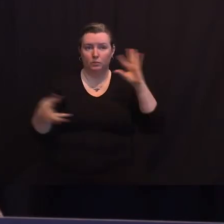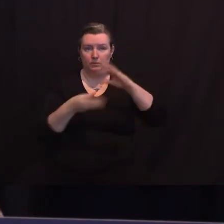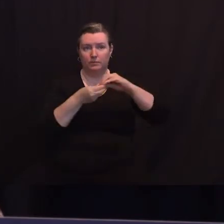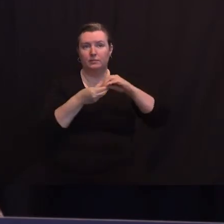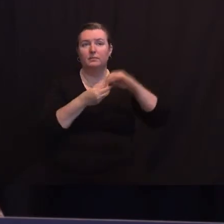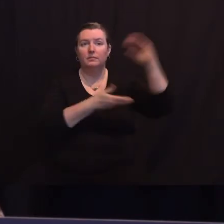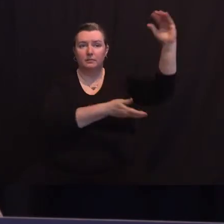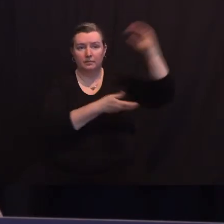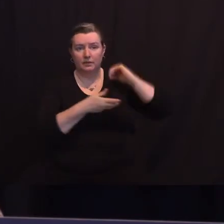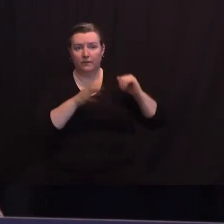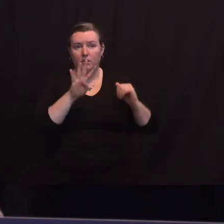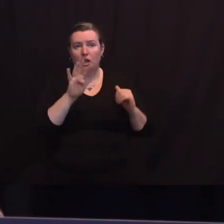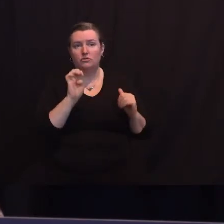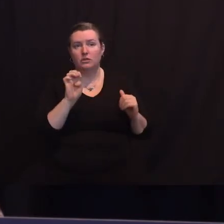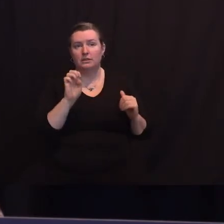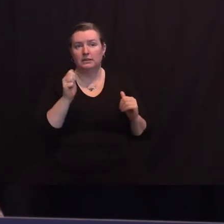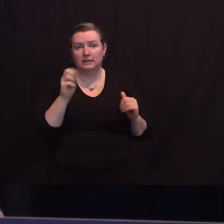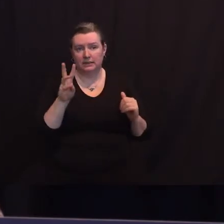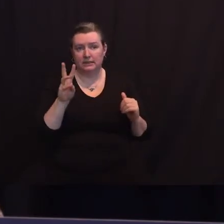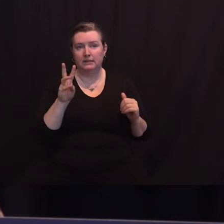was